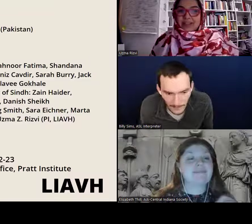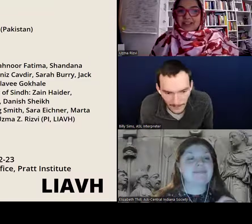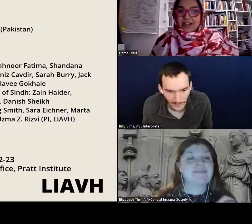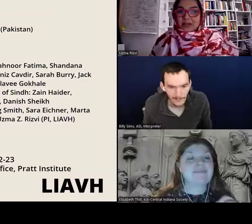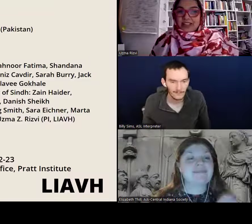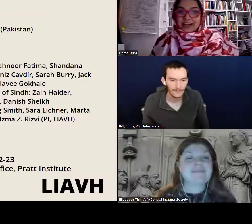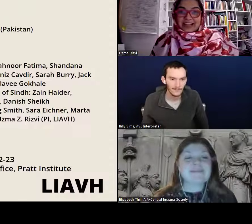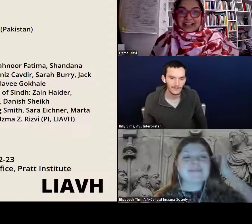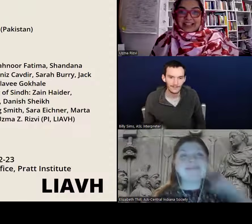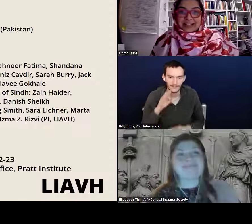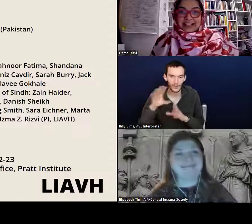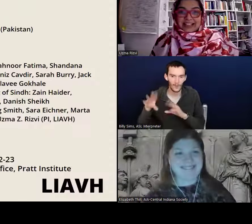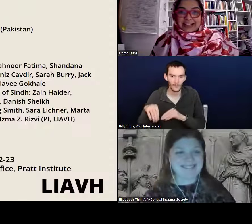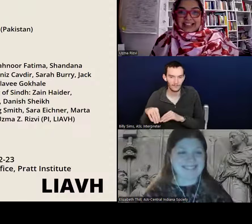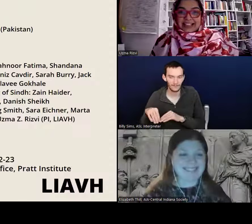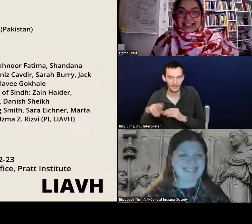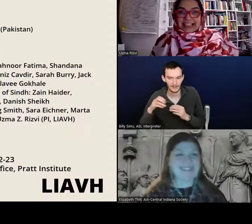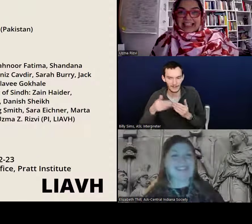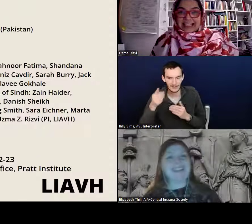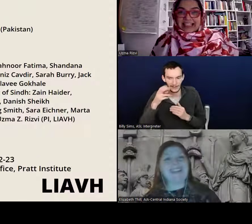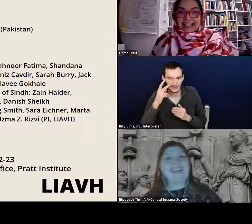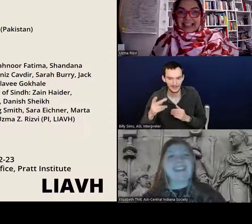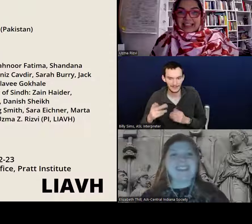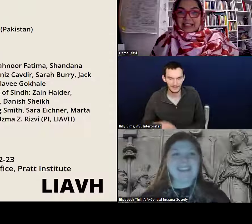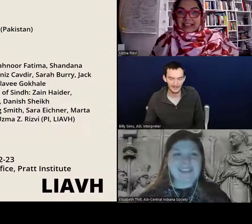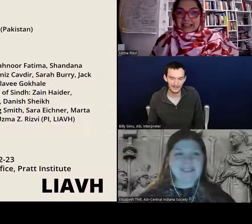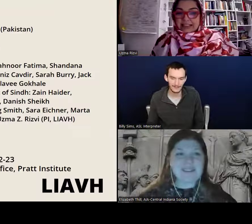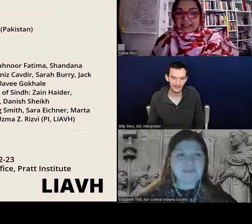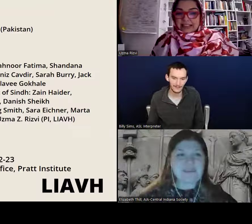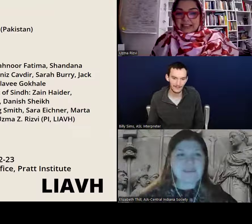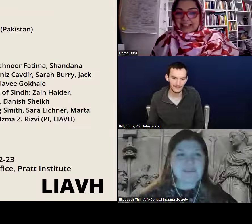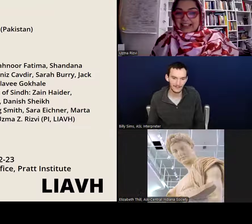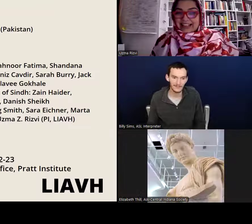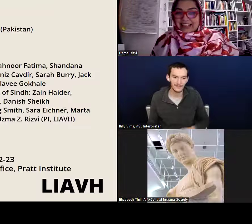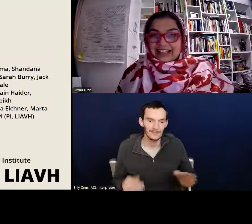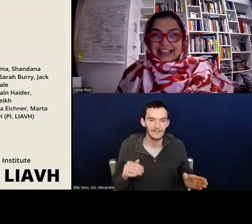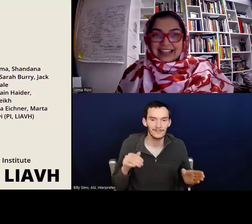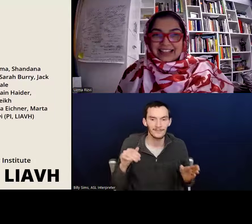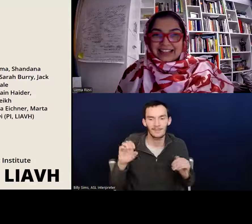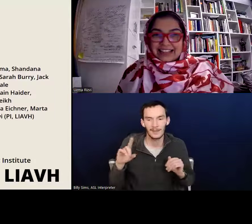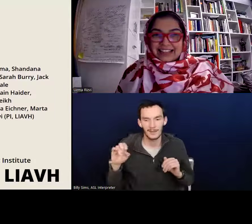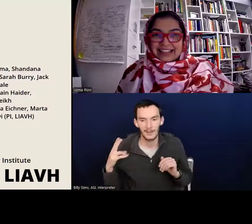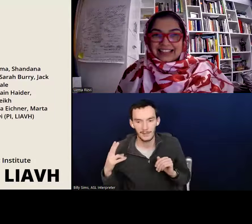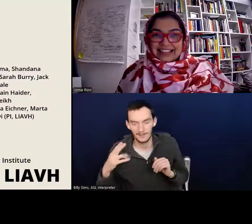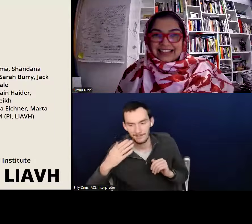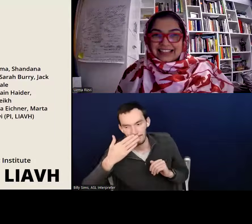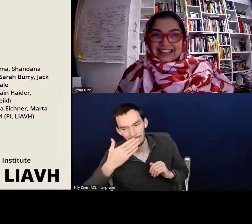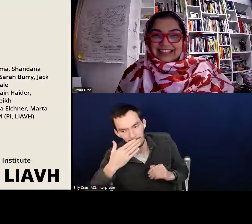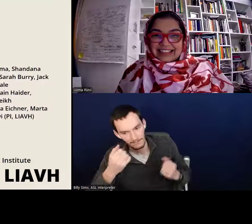Maybe I'll stop sharing so it's easier to see. Thank you so much, Dr. Rizvi, for